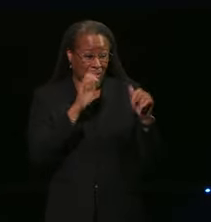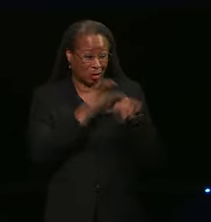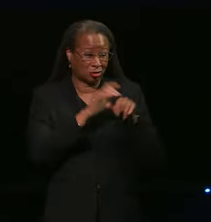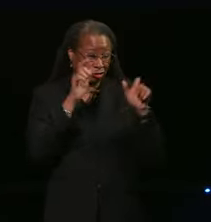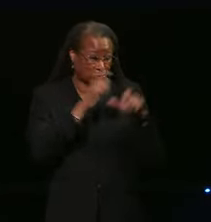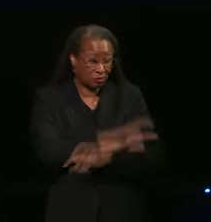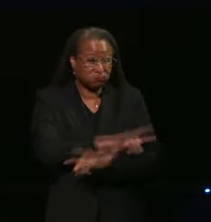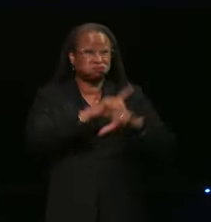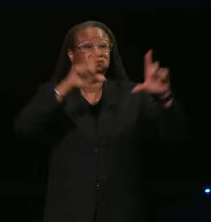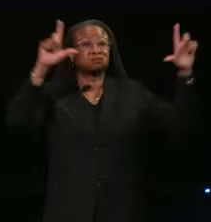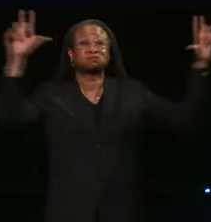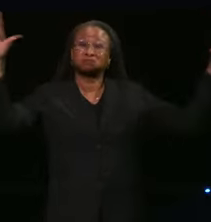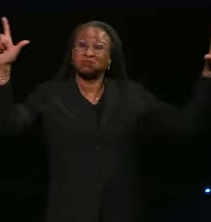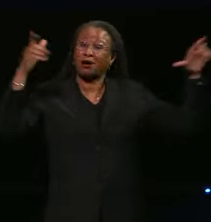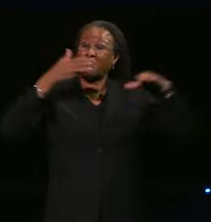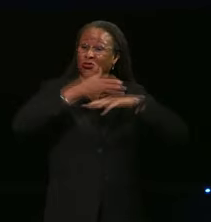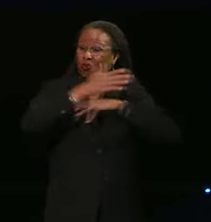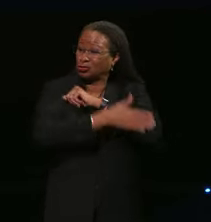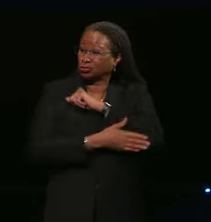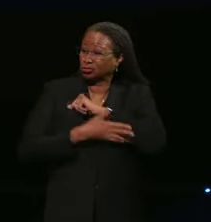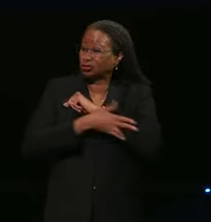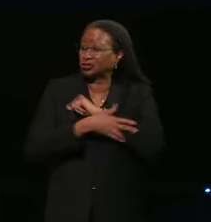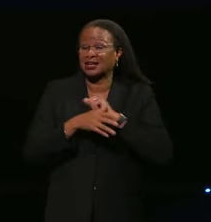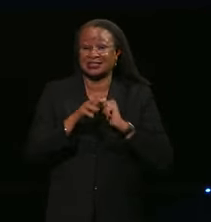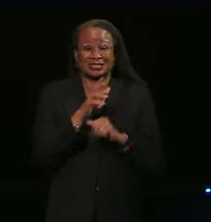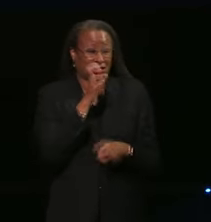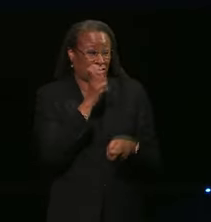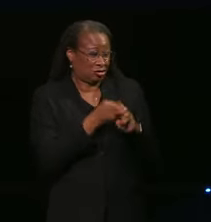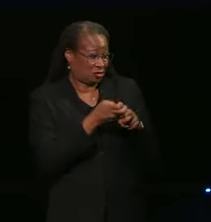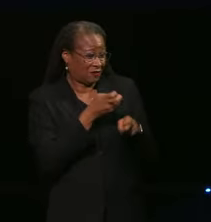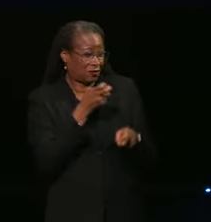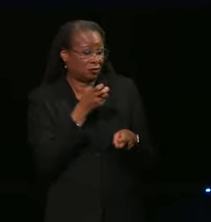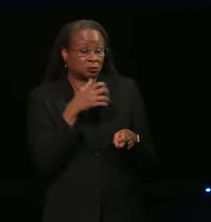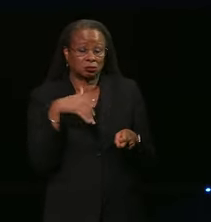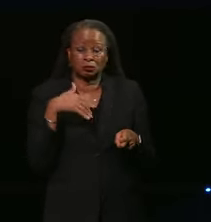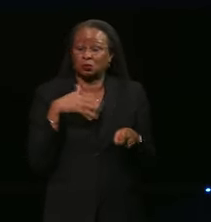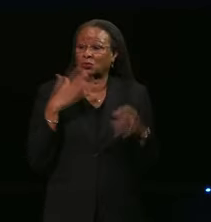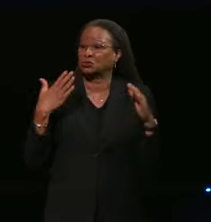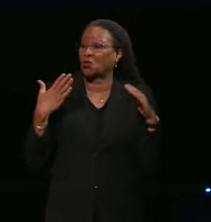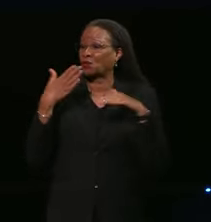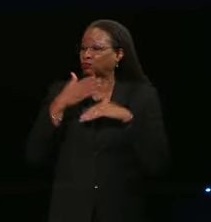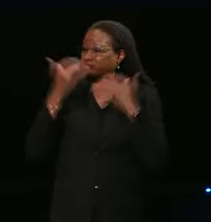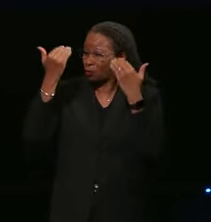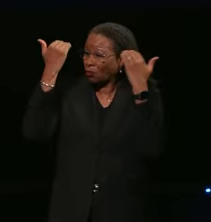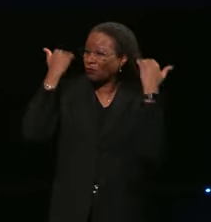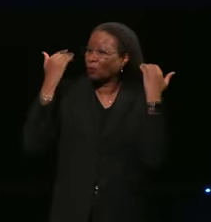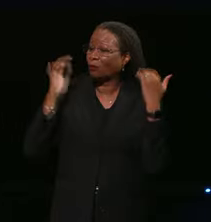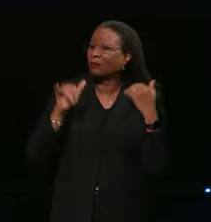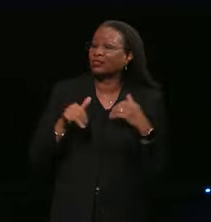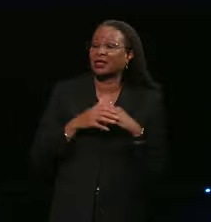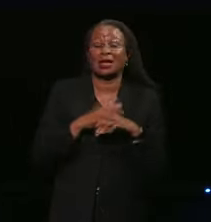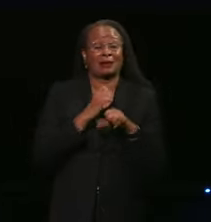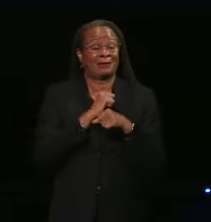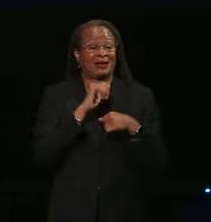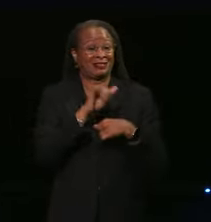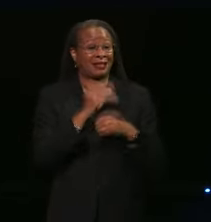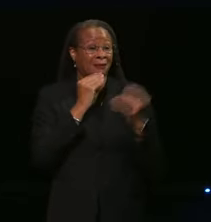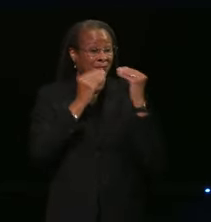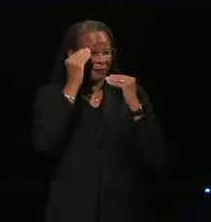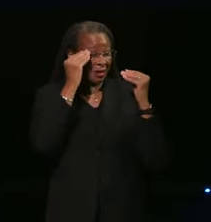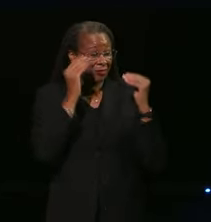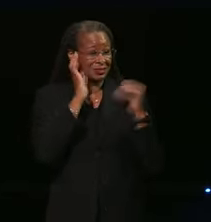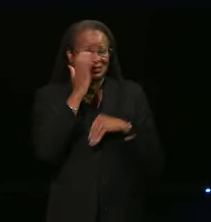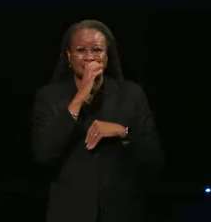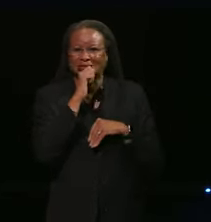screens all over the country. So the degree of difficulty in making the makeup look invisible, as if it